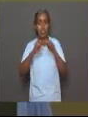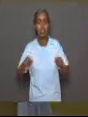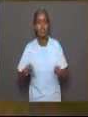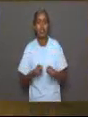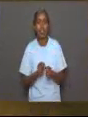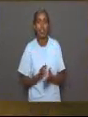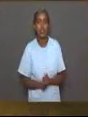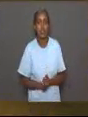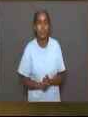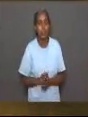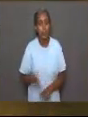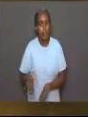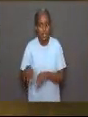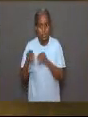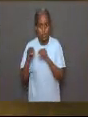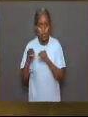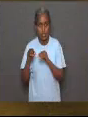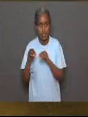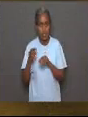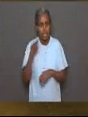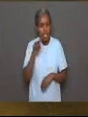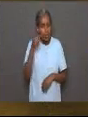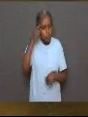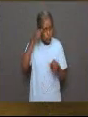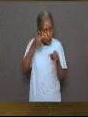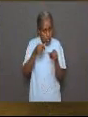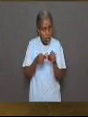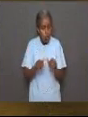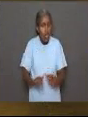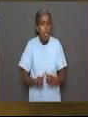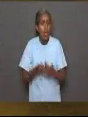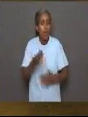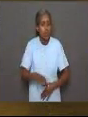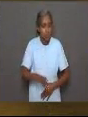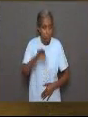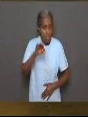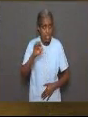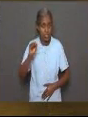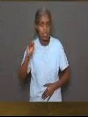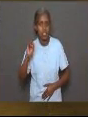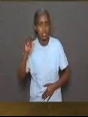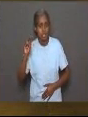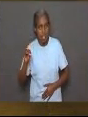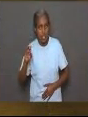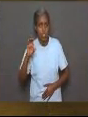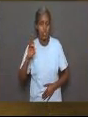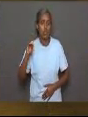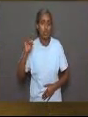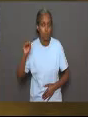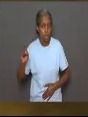triangles. Students, can you recall how to find sine,